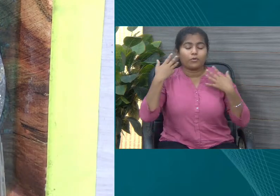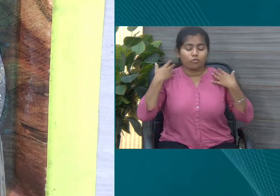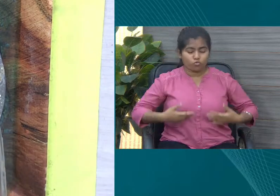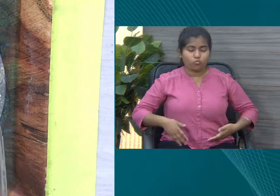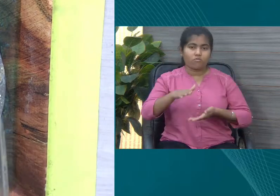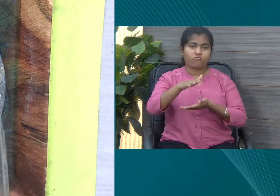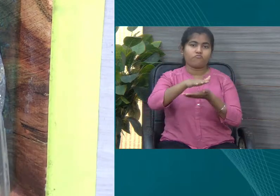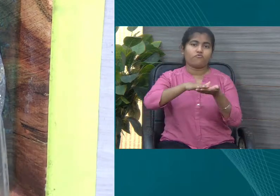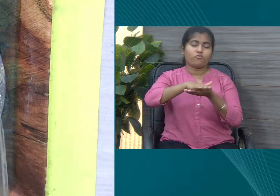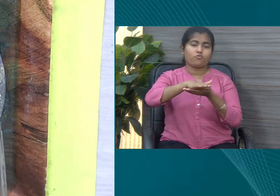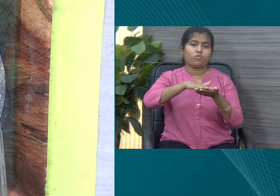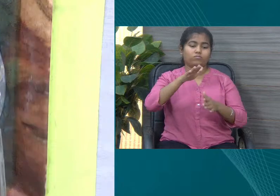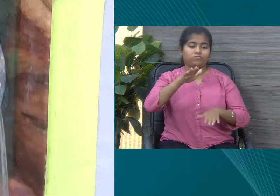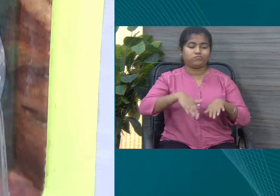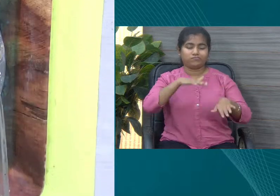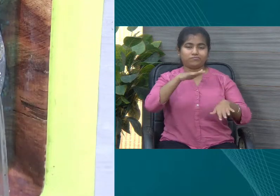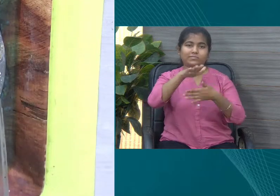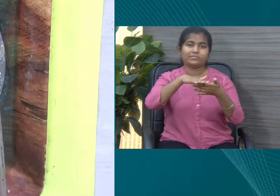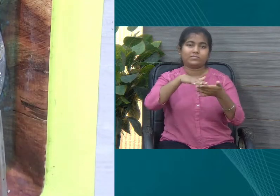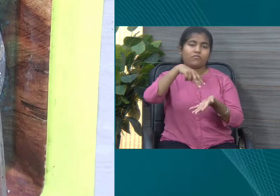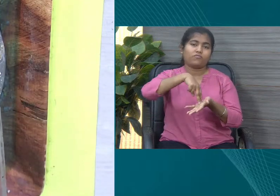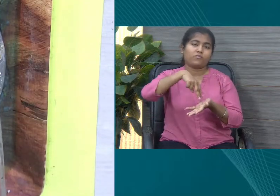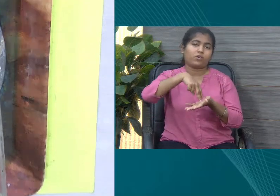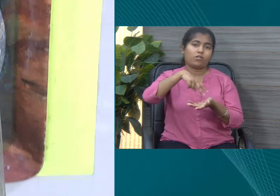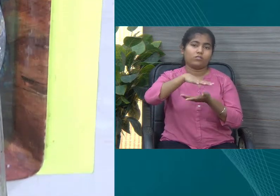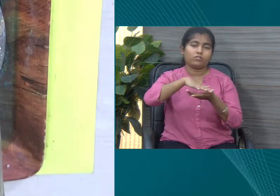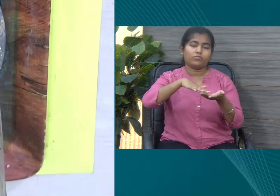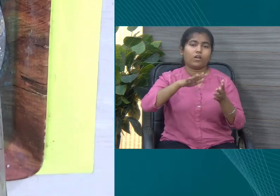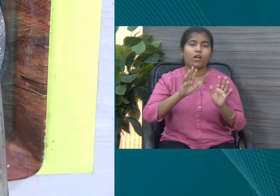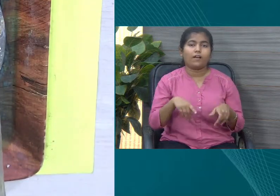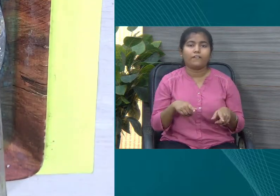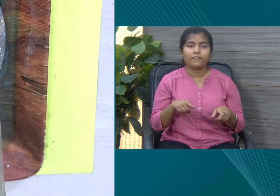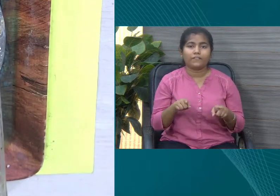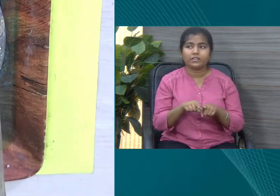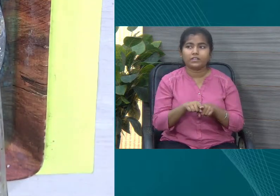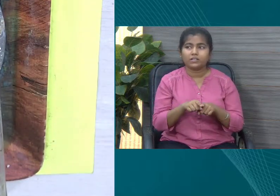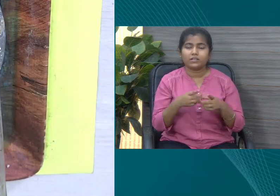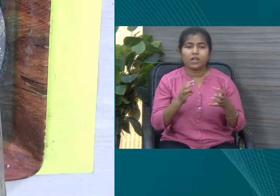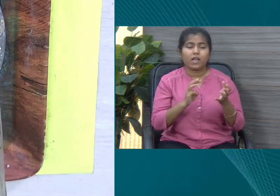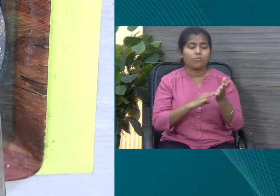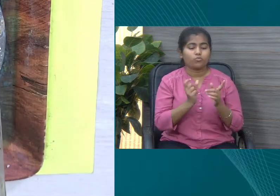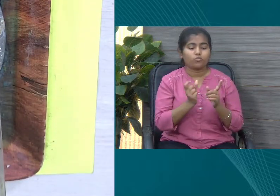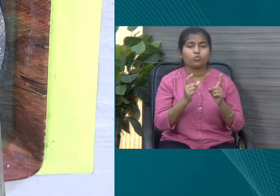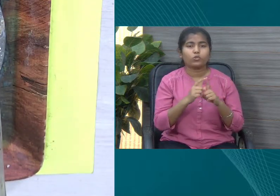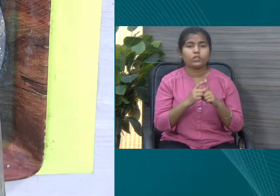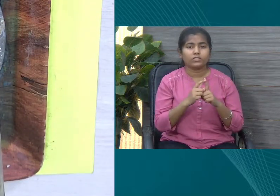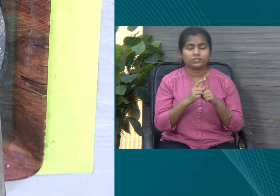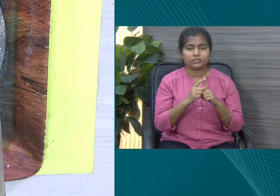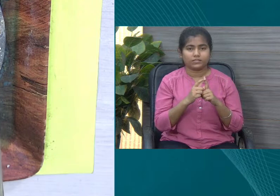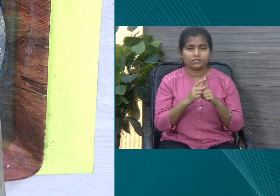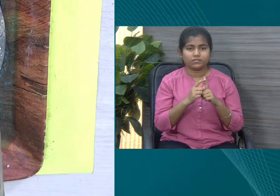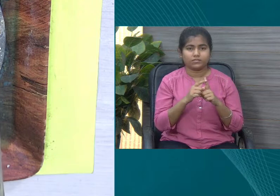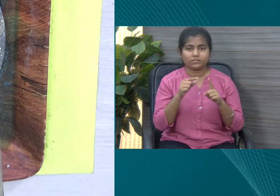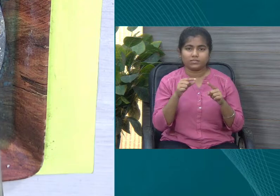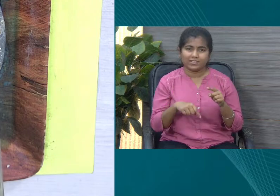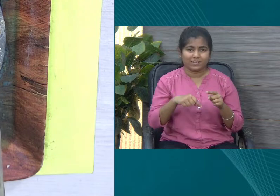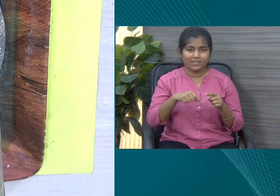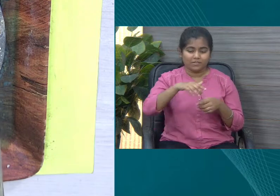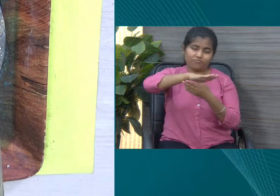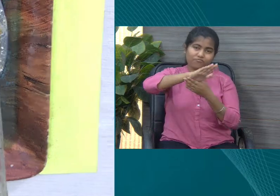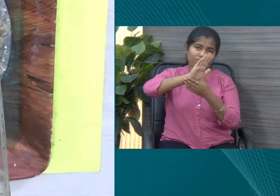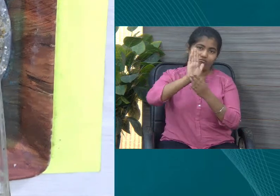toes, and in mud it looks like this only. It has a heel